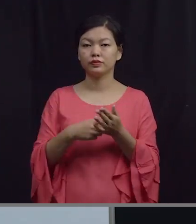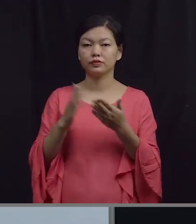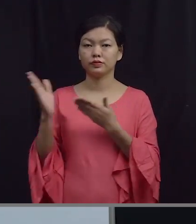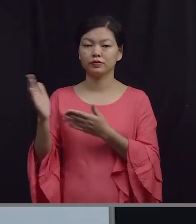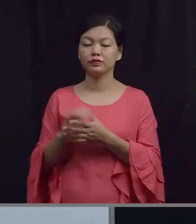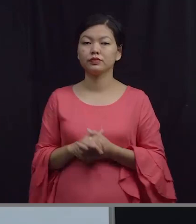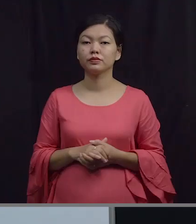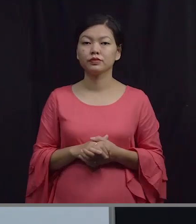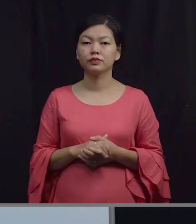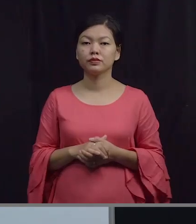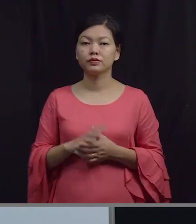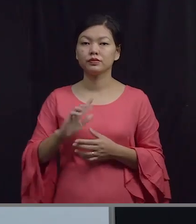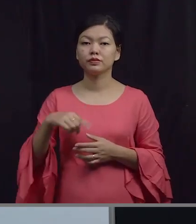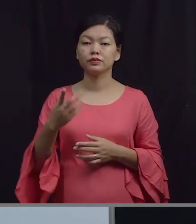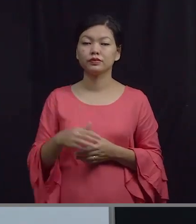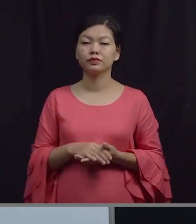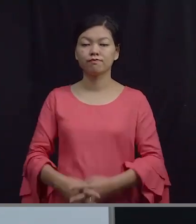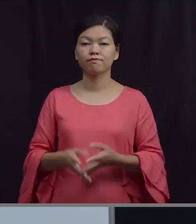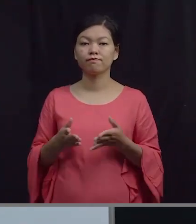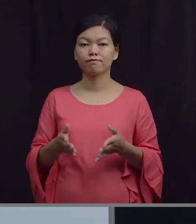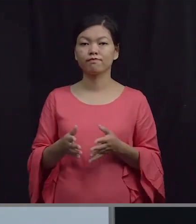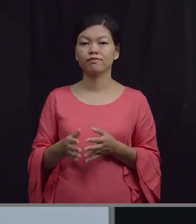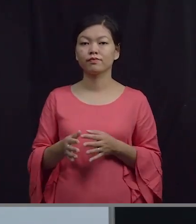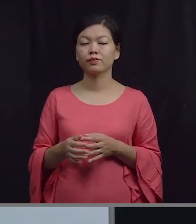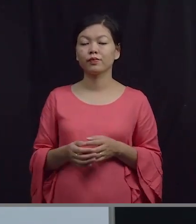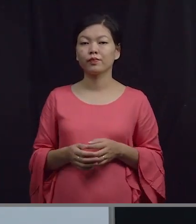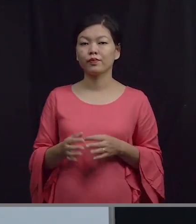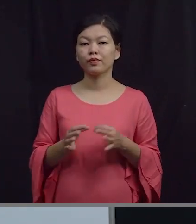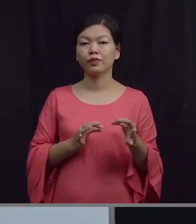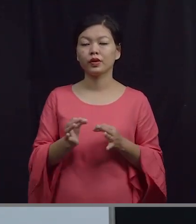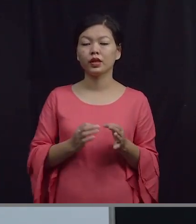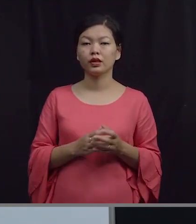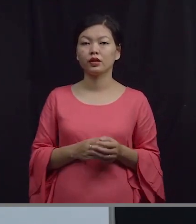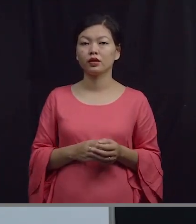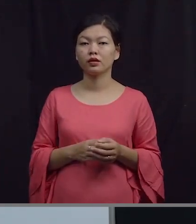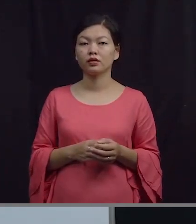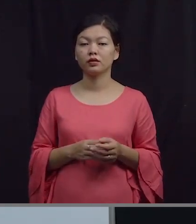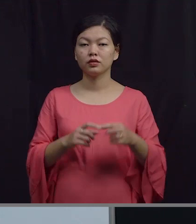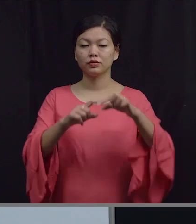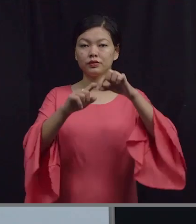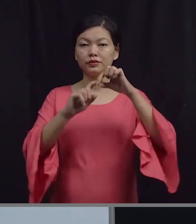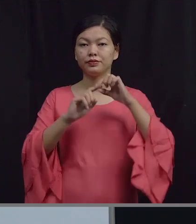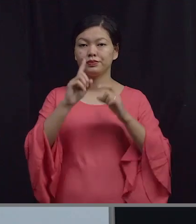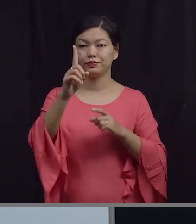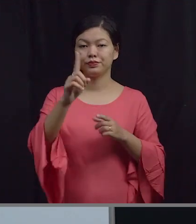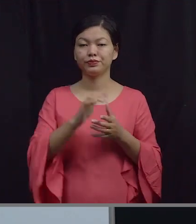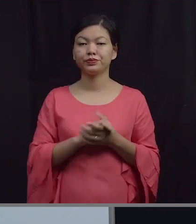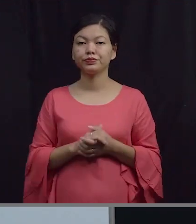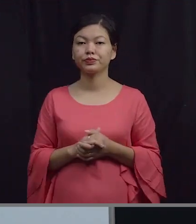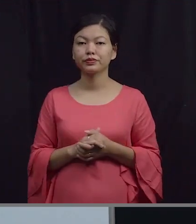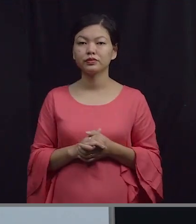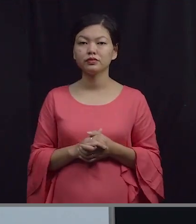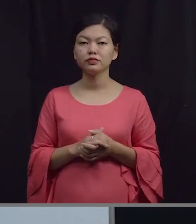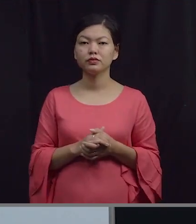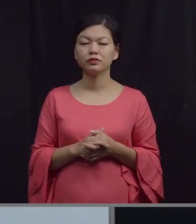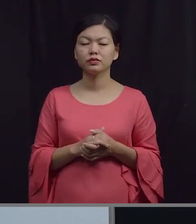so next, so let me discuss one numerical from the exercise. Okay, this is question number 1. As we have already